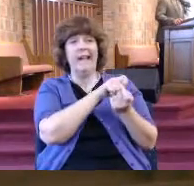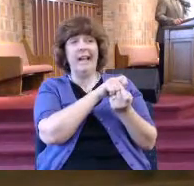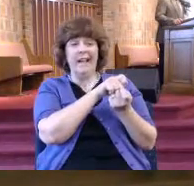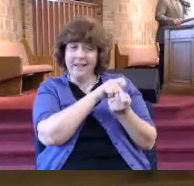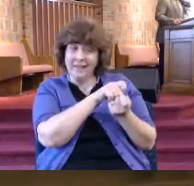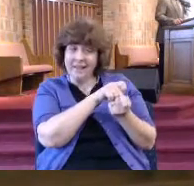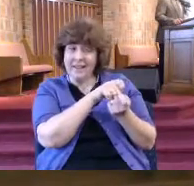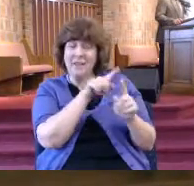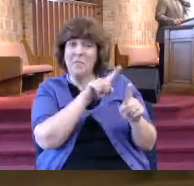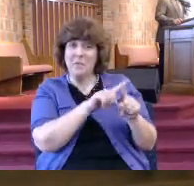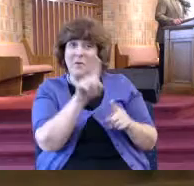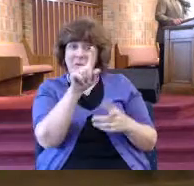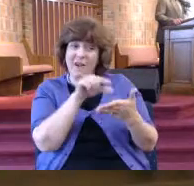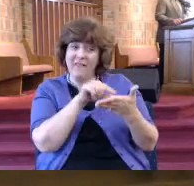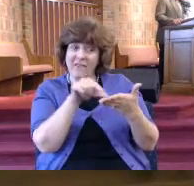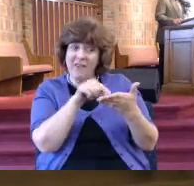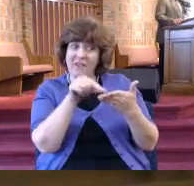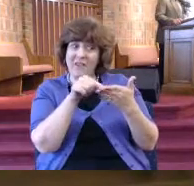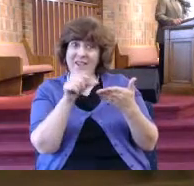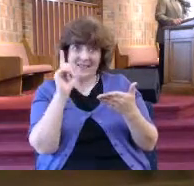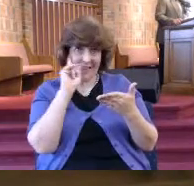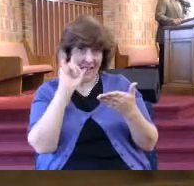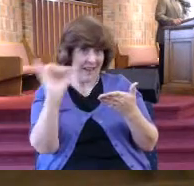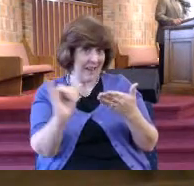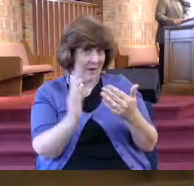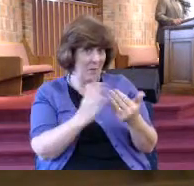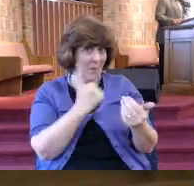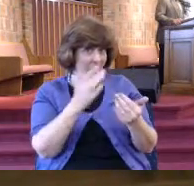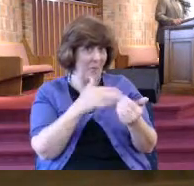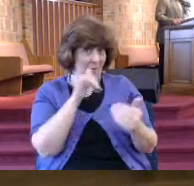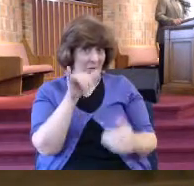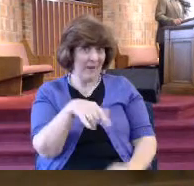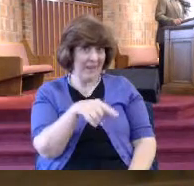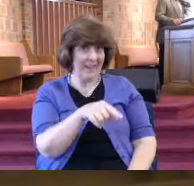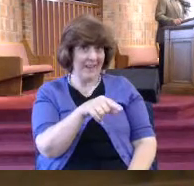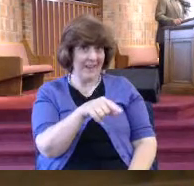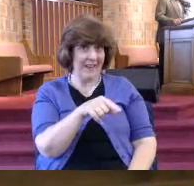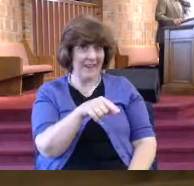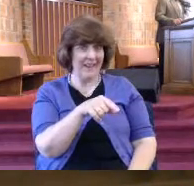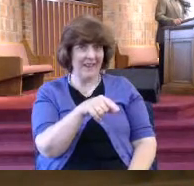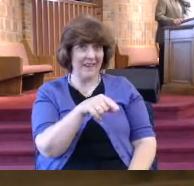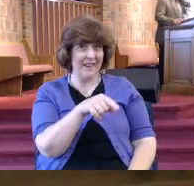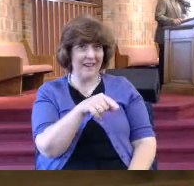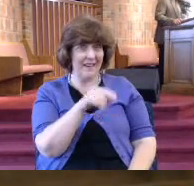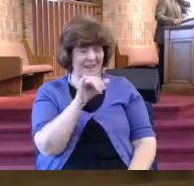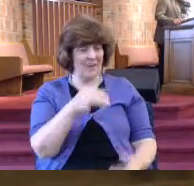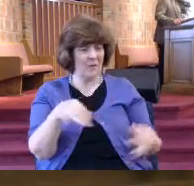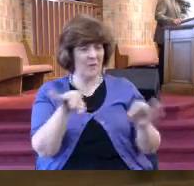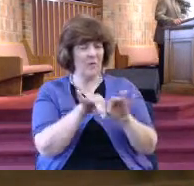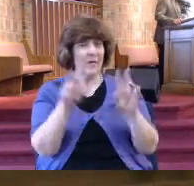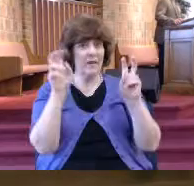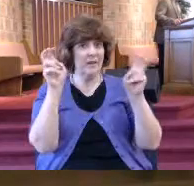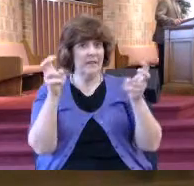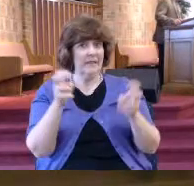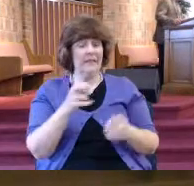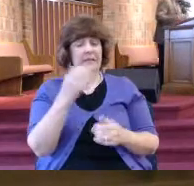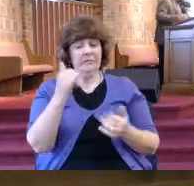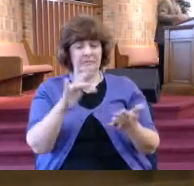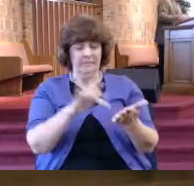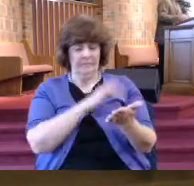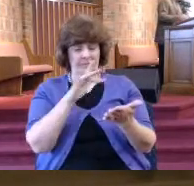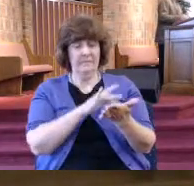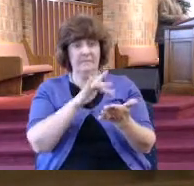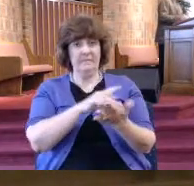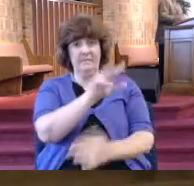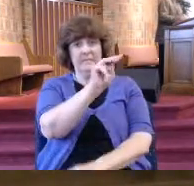Scripture that's not too far off from that. It is a Bible topic. Join me, if you will, in